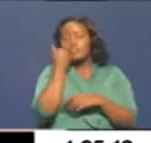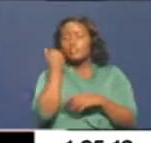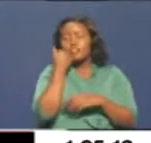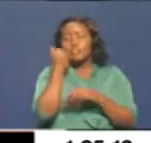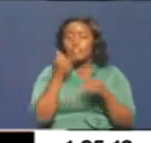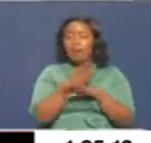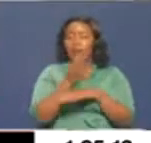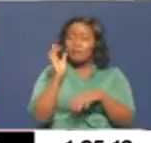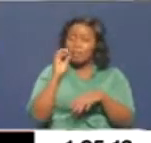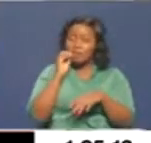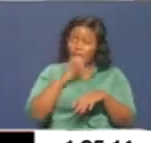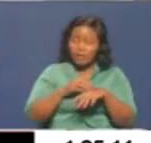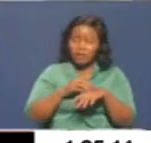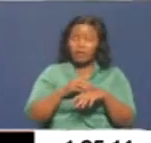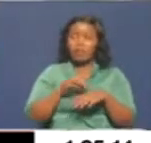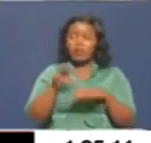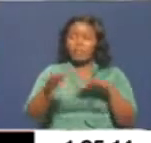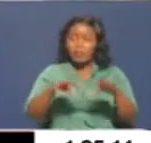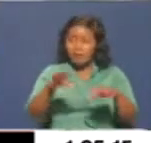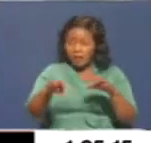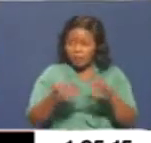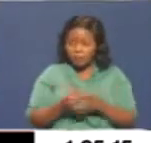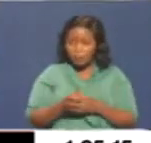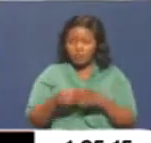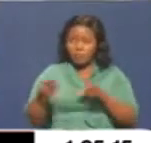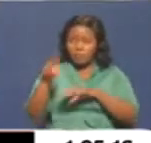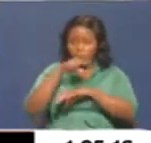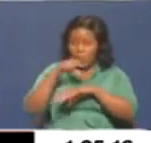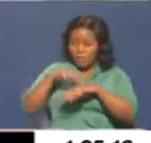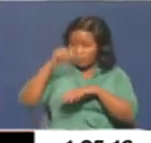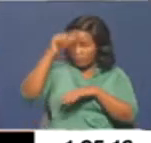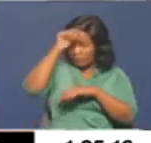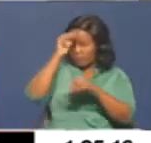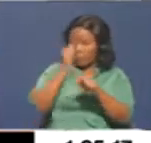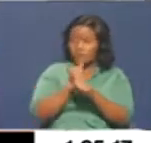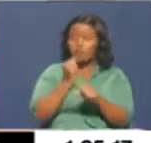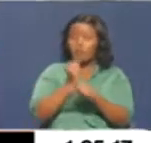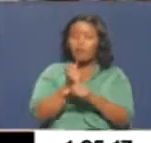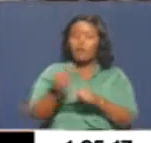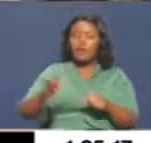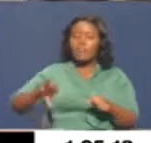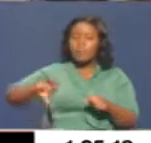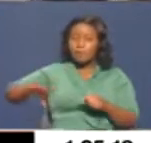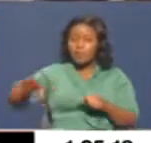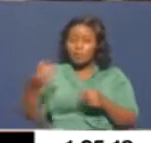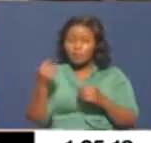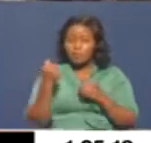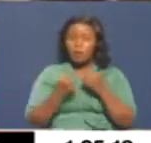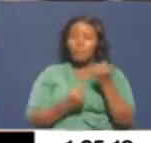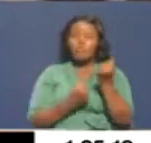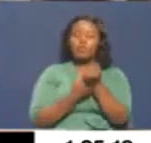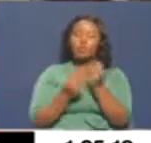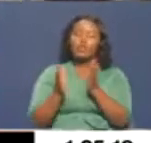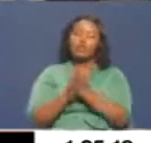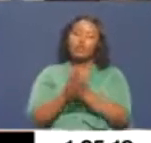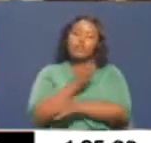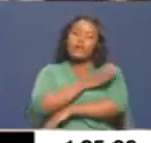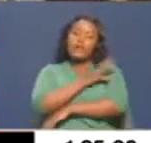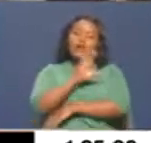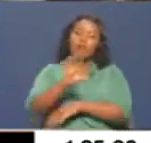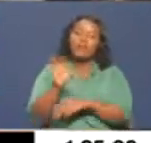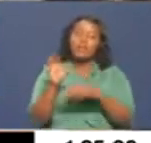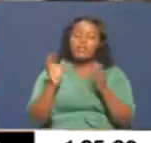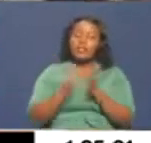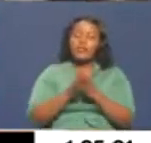other things today. The national government is working with counties by supporting them with infrastructure, capacity building, and donation of vaccines